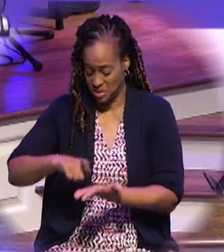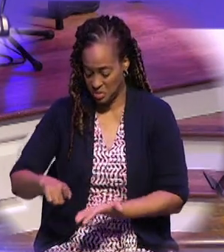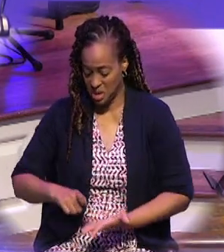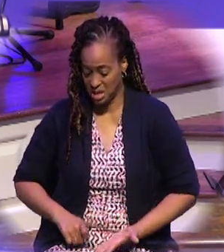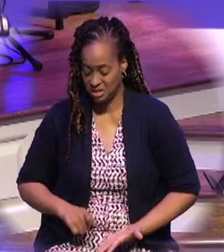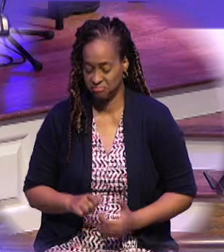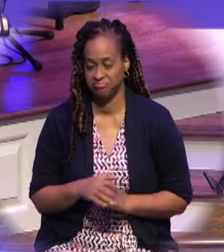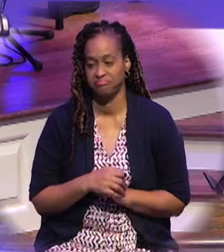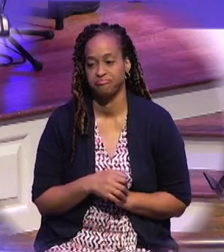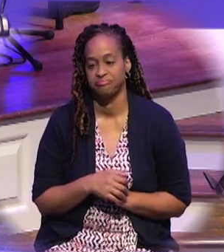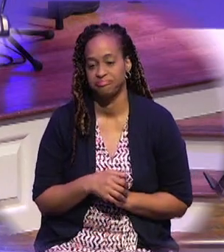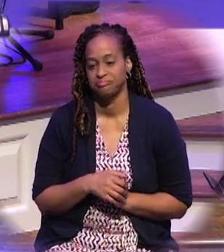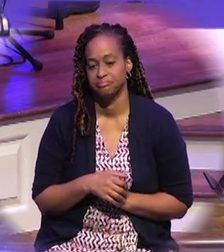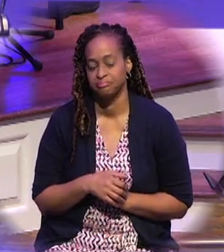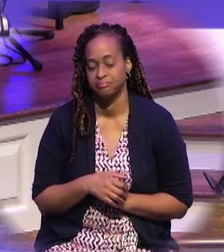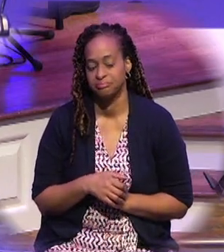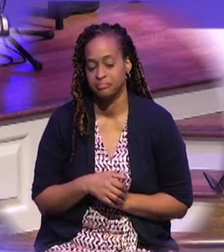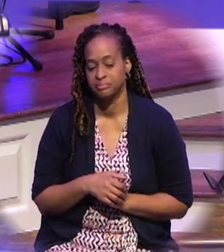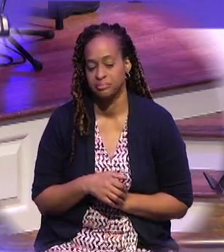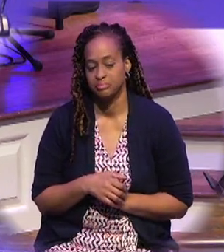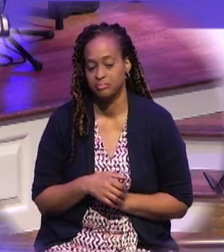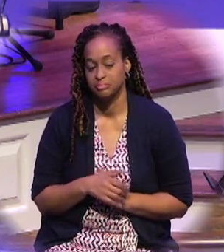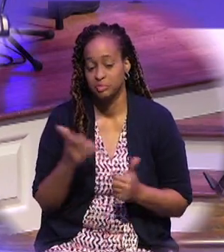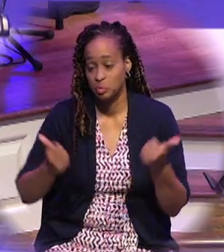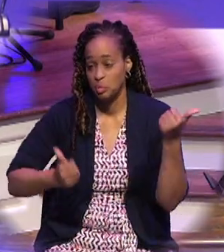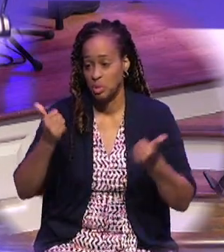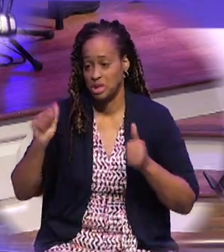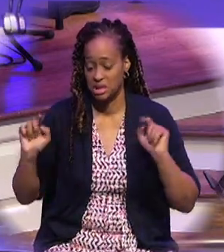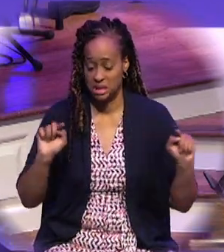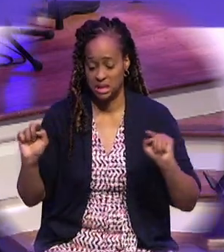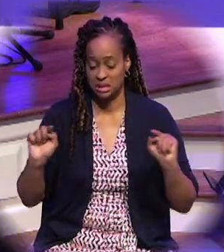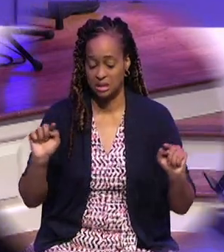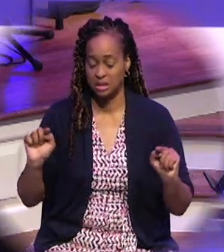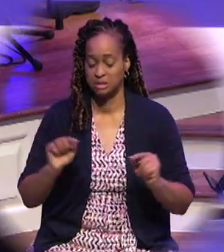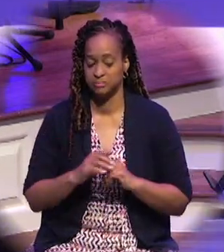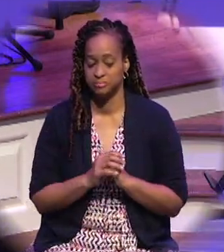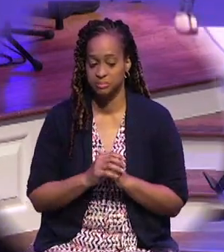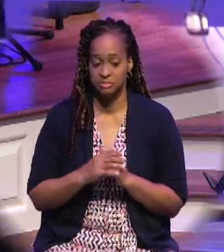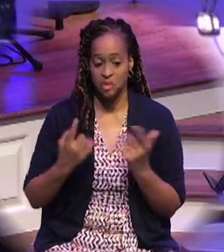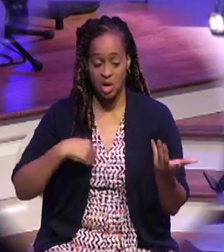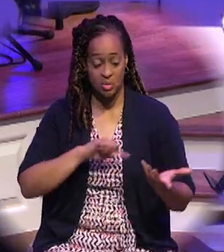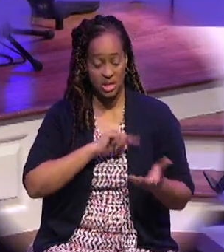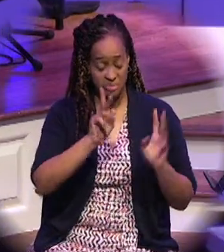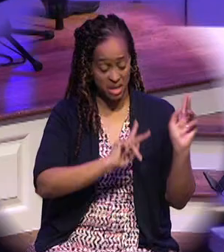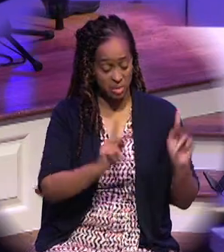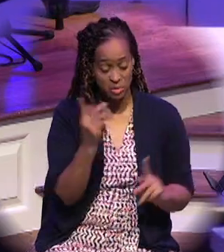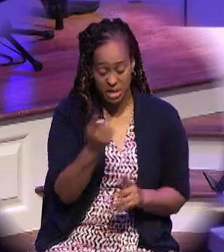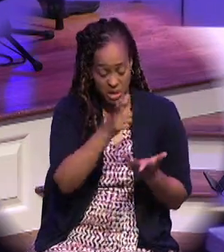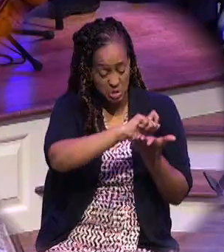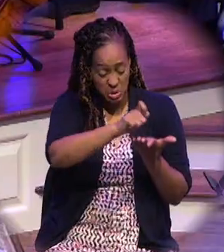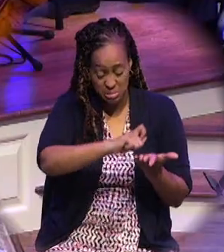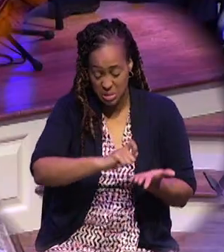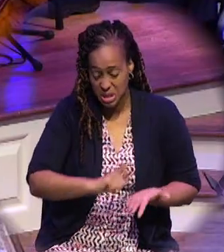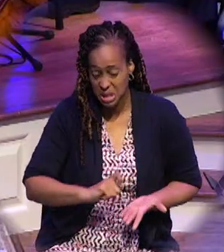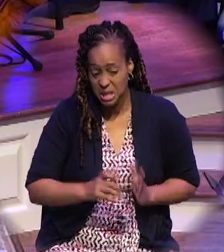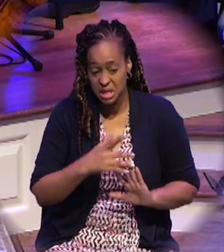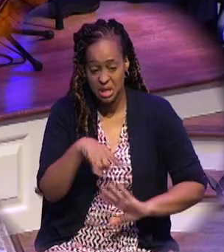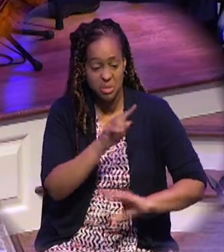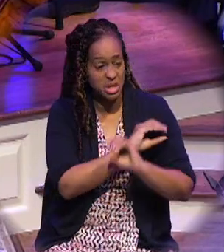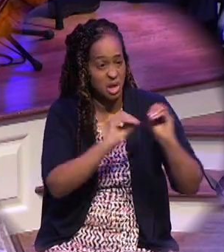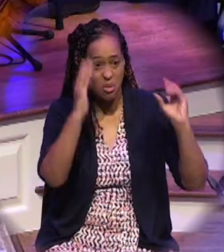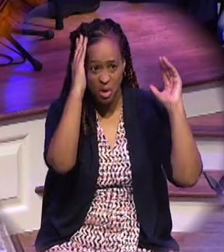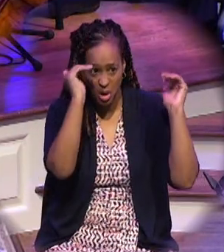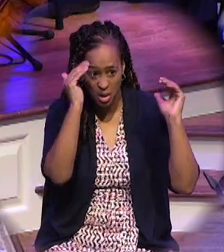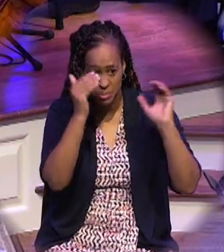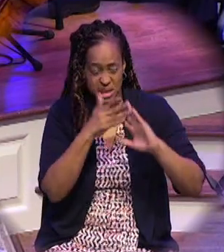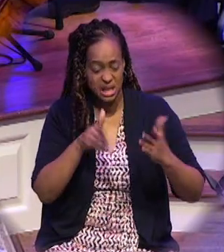notebooks. Well, which is it? Which is it? Are we people who are just scribbling in notebooks in vanity